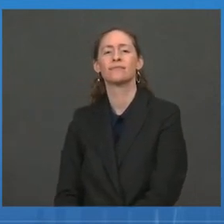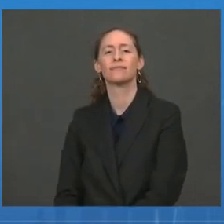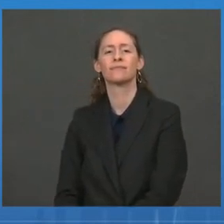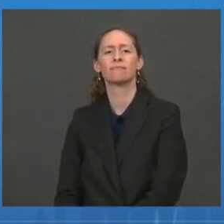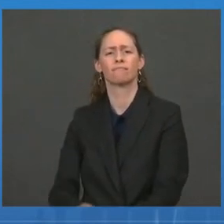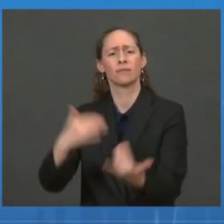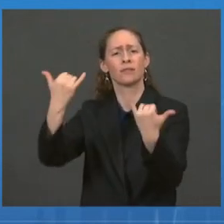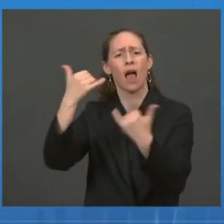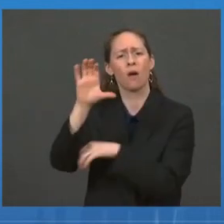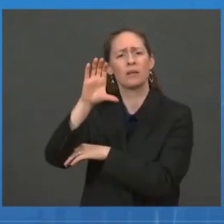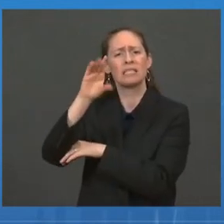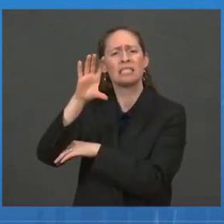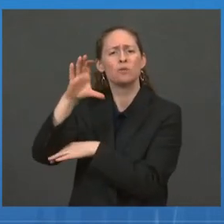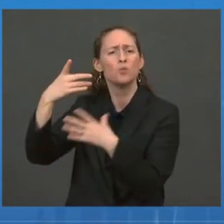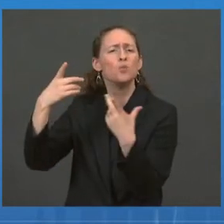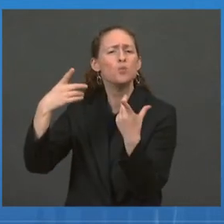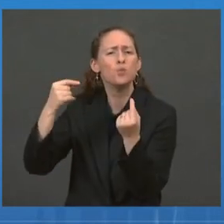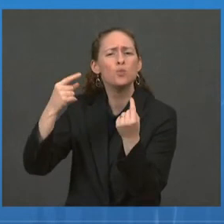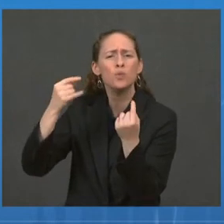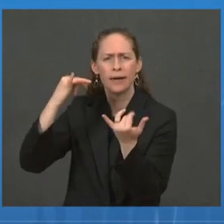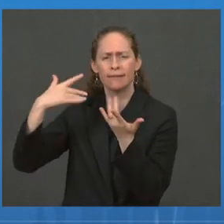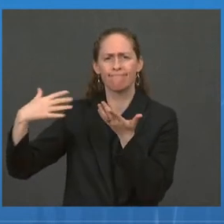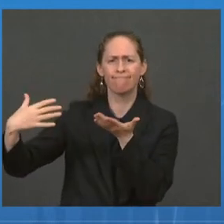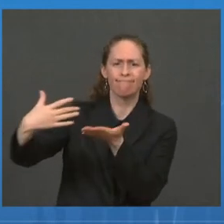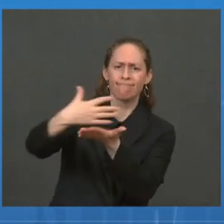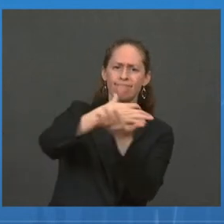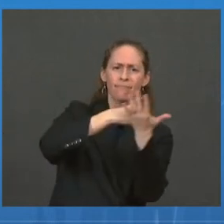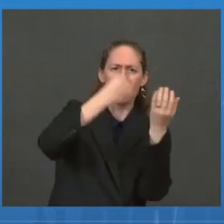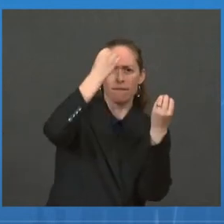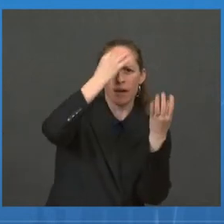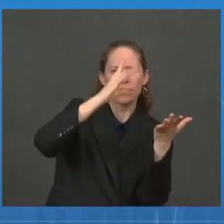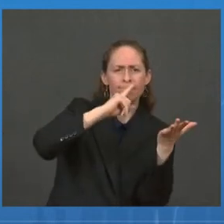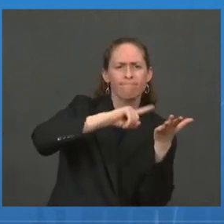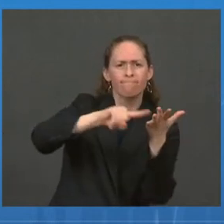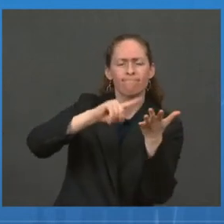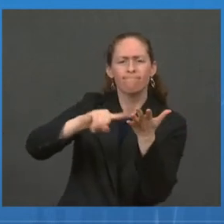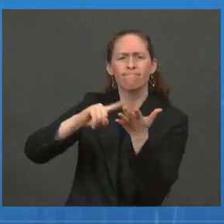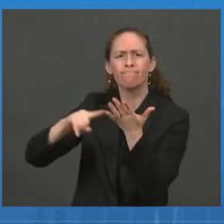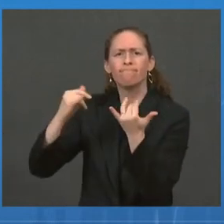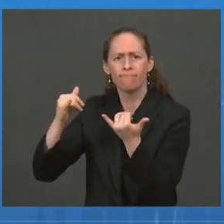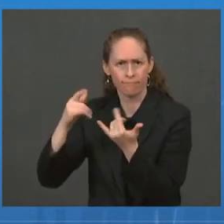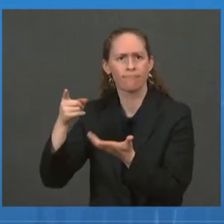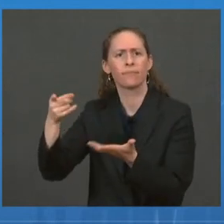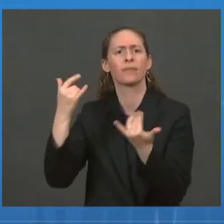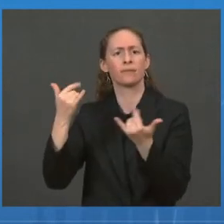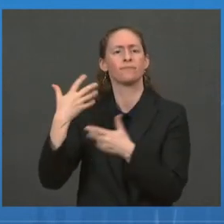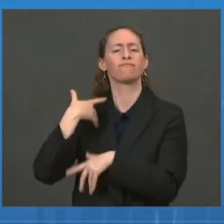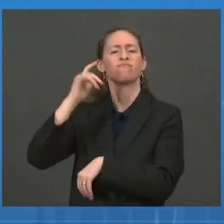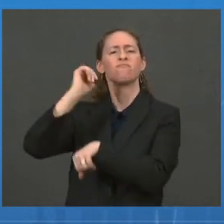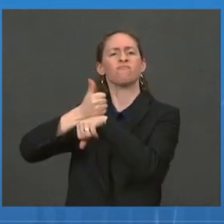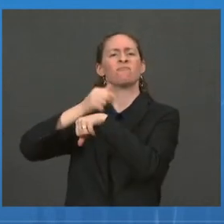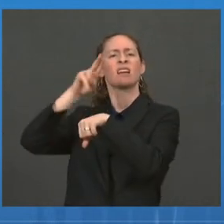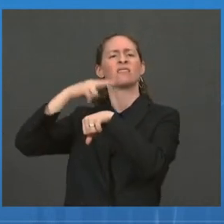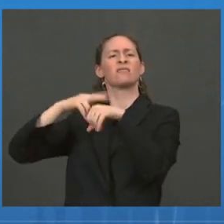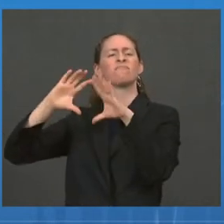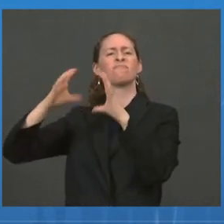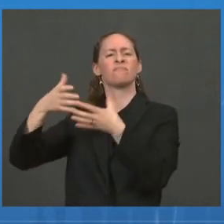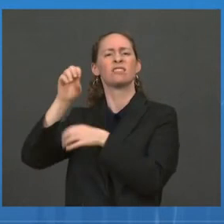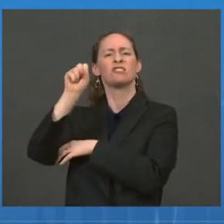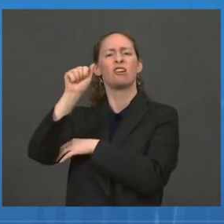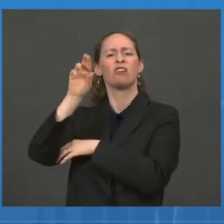strain surveillance program we have now ongoing communication multiple times and information